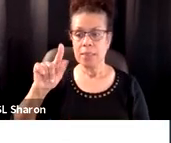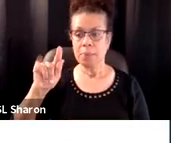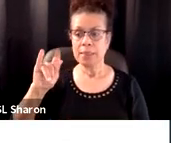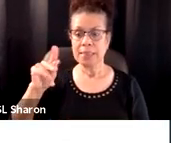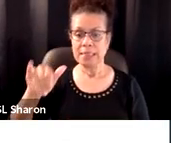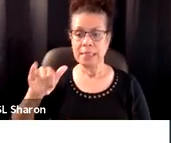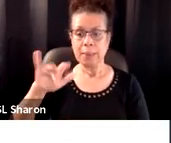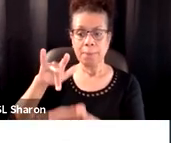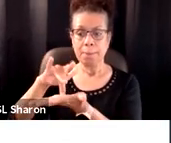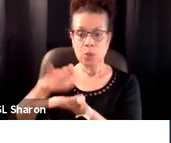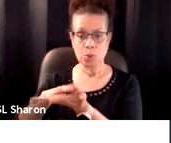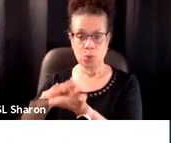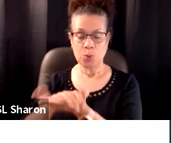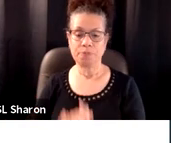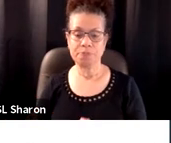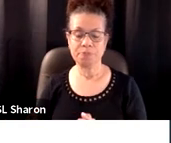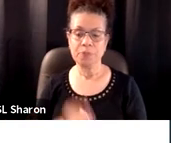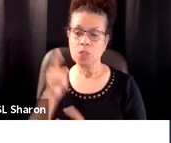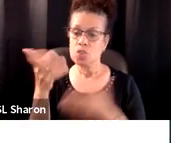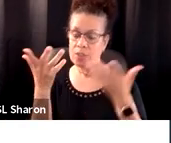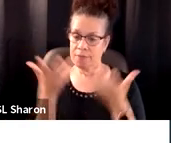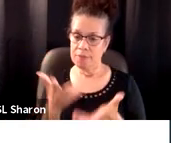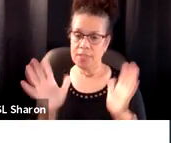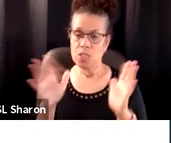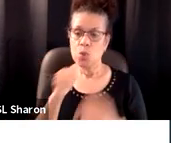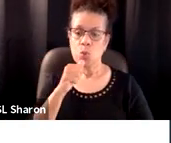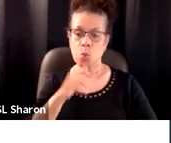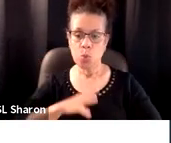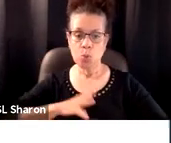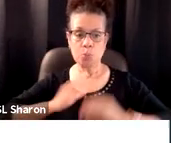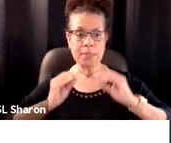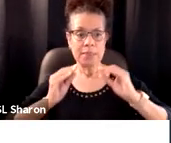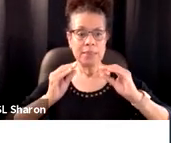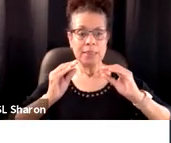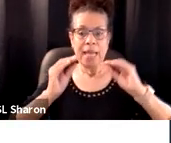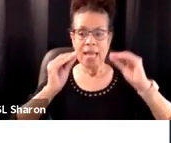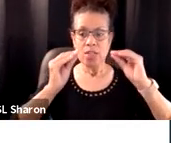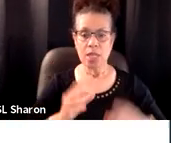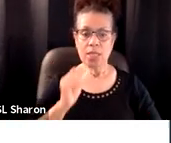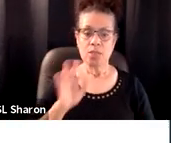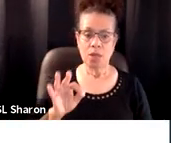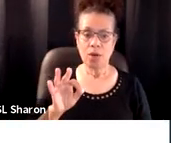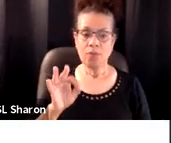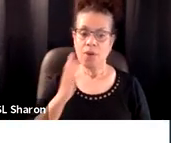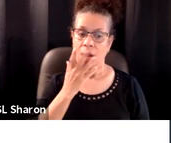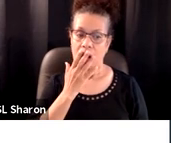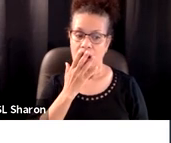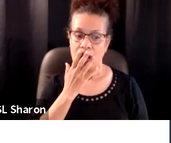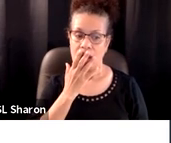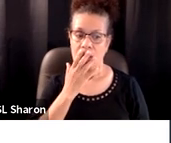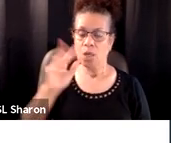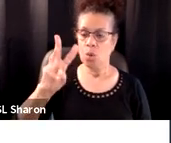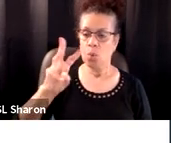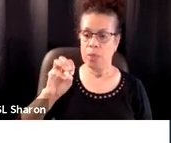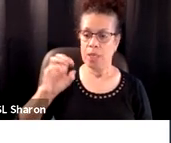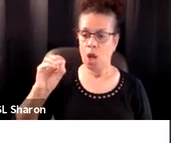school she uh recently completed the women educators of color week uh program uh she was in